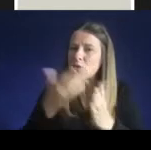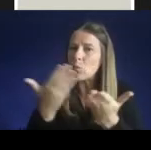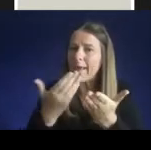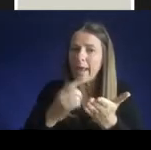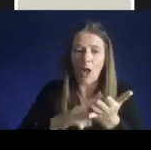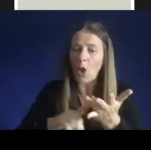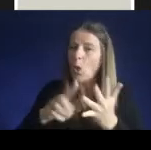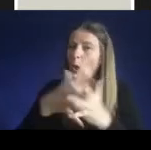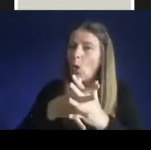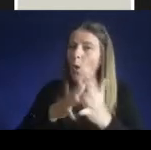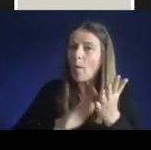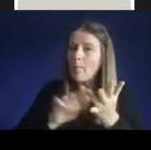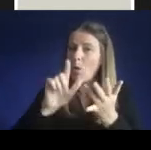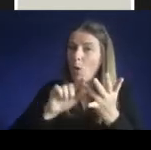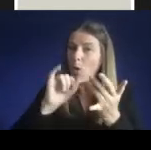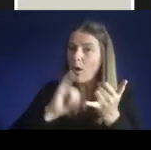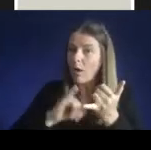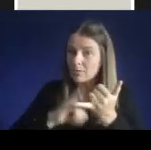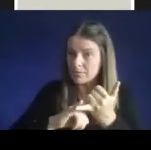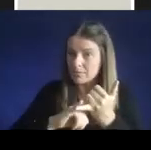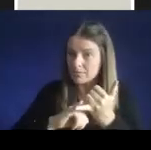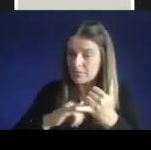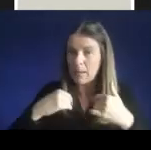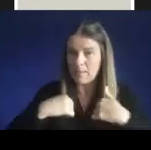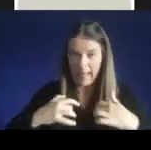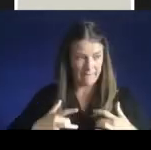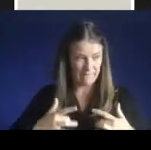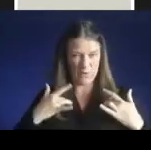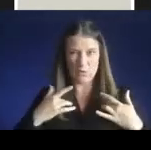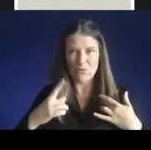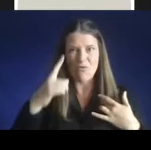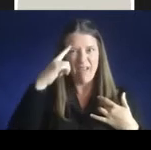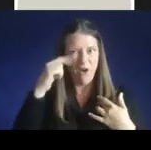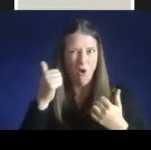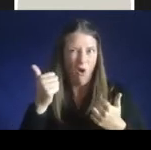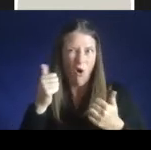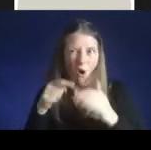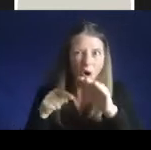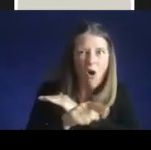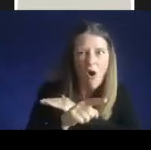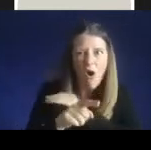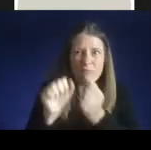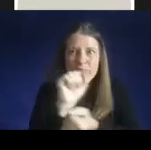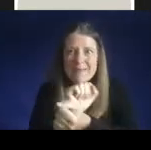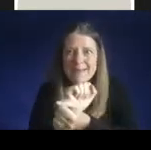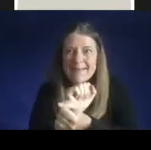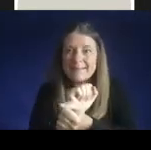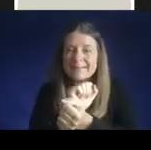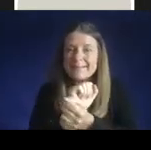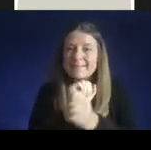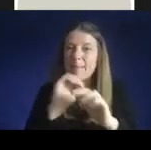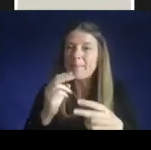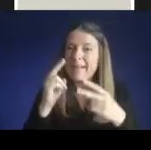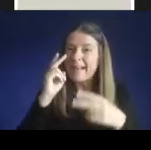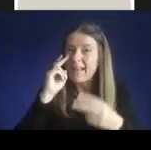My pop culture influenced view of prisons was shattered when I visited him for the second